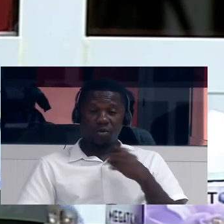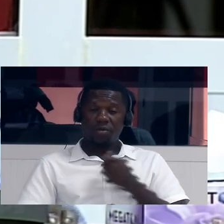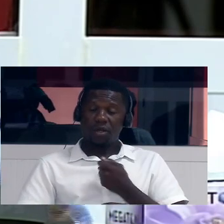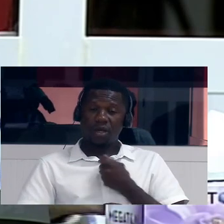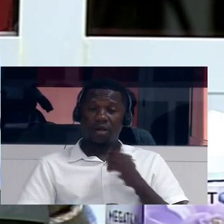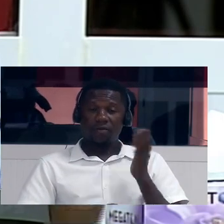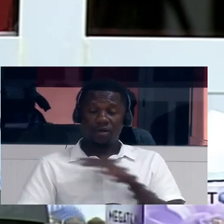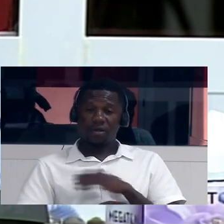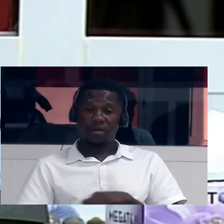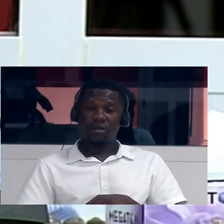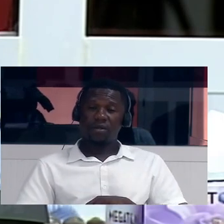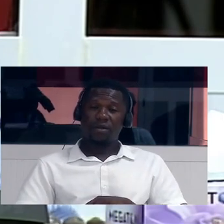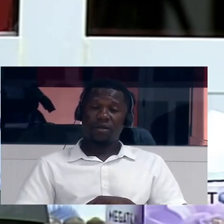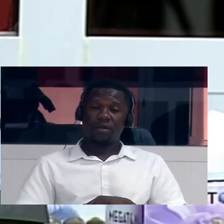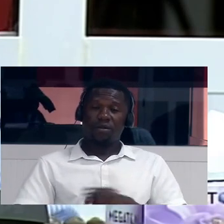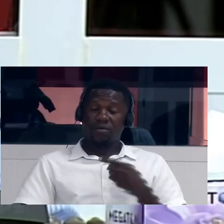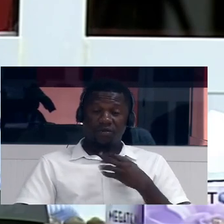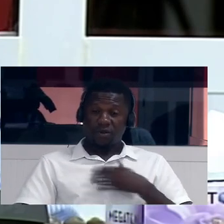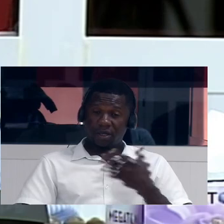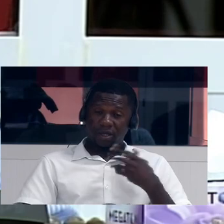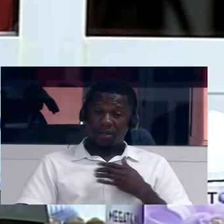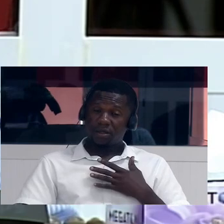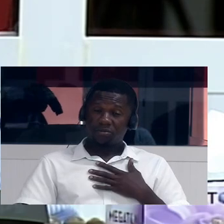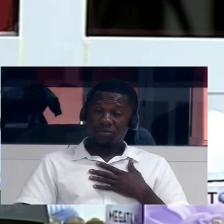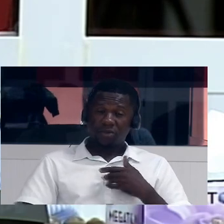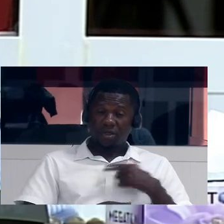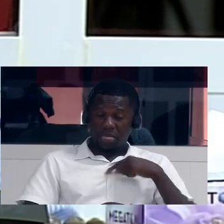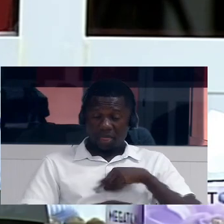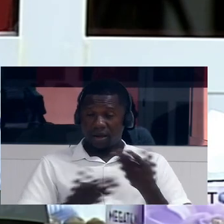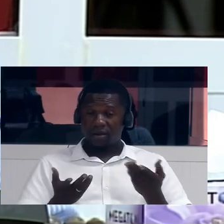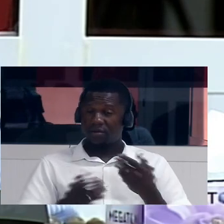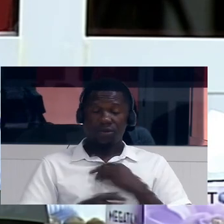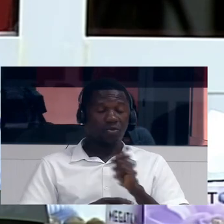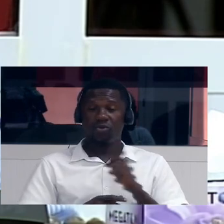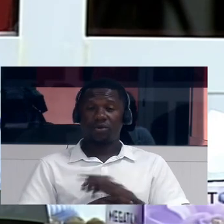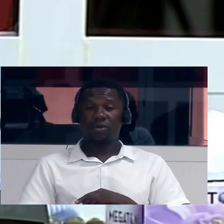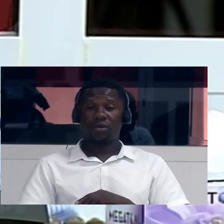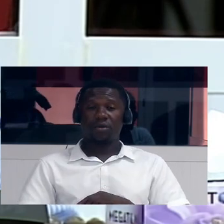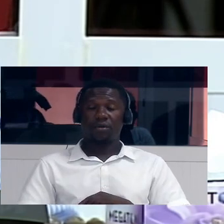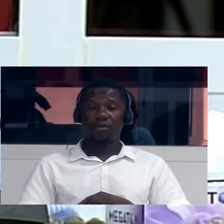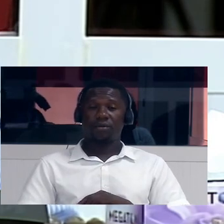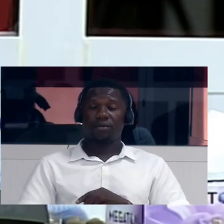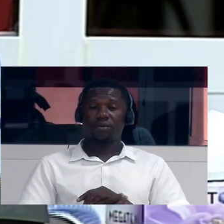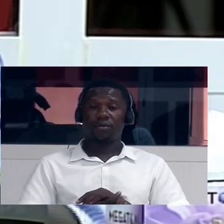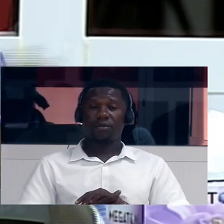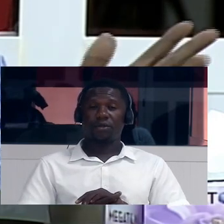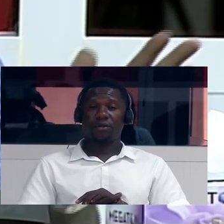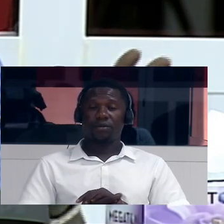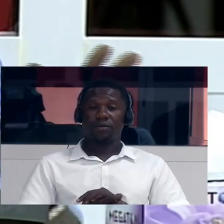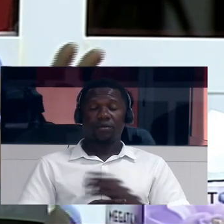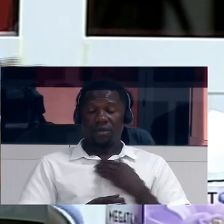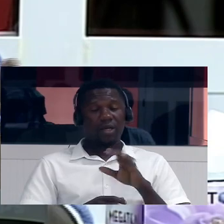anybody thinks that me, I'm a coward, you are making yourself a fool. Me, I'm not a coward. I am not a coward, underline. I can